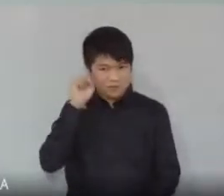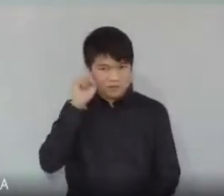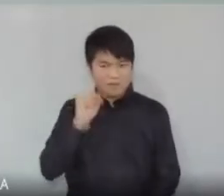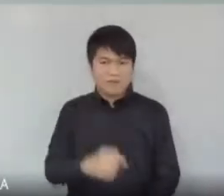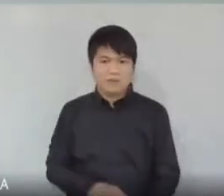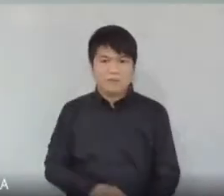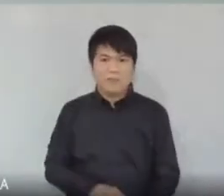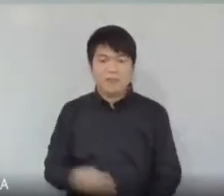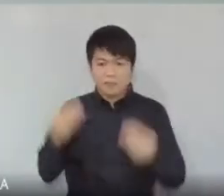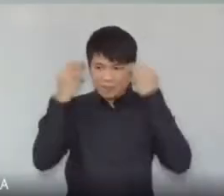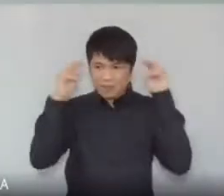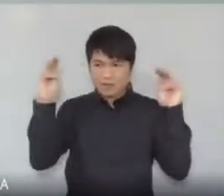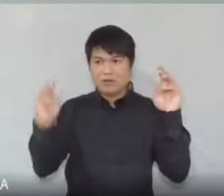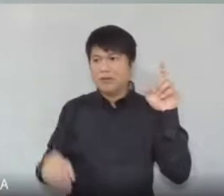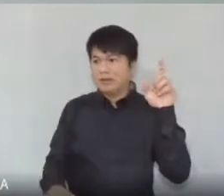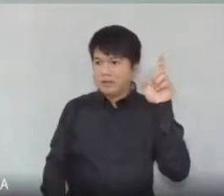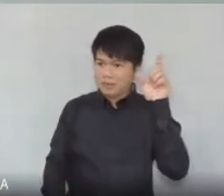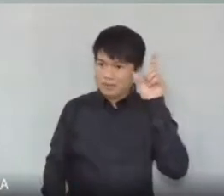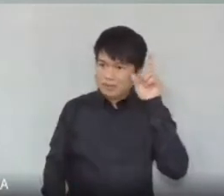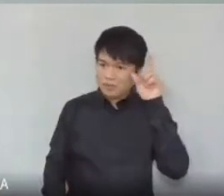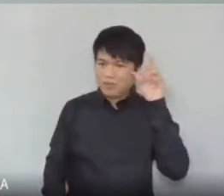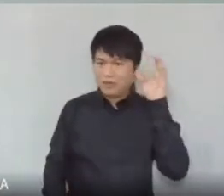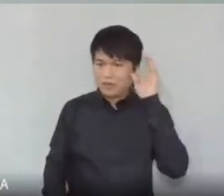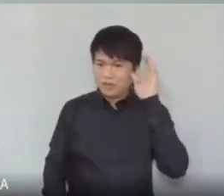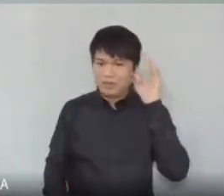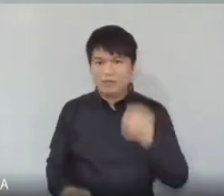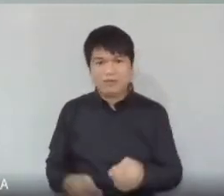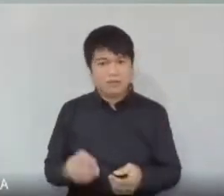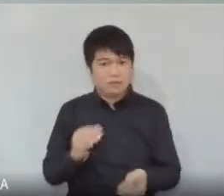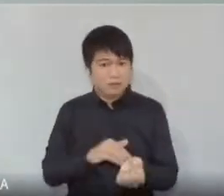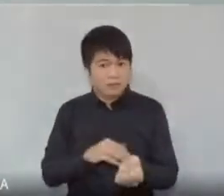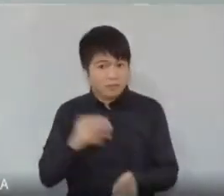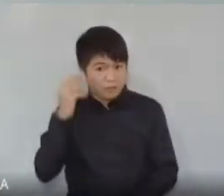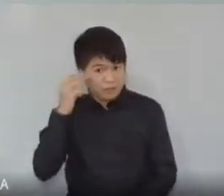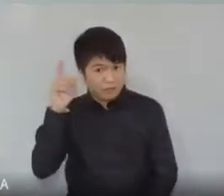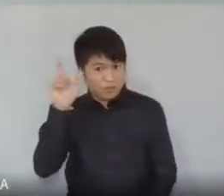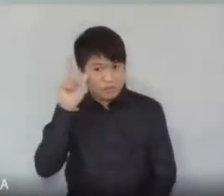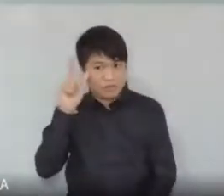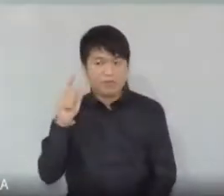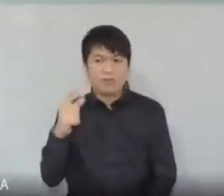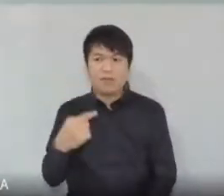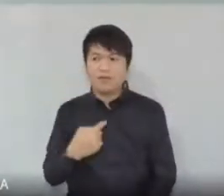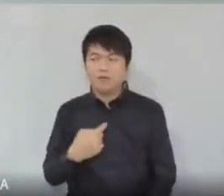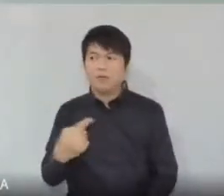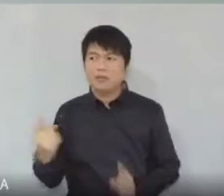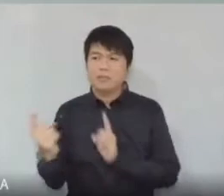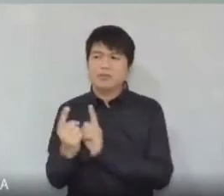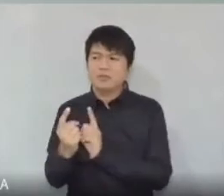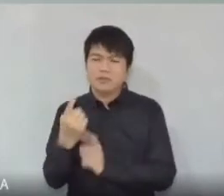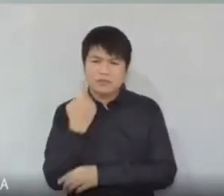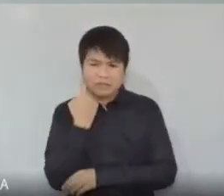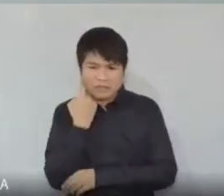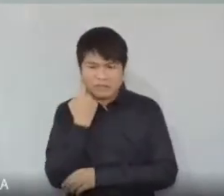campaign, no? Naka-assign ako sa Taguig, so I have been meeting with them several times, no? But this